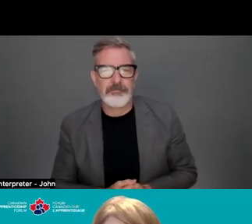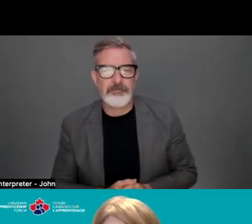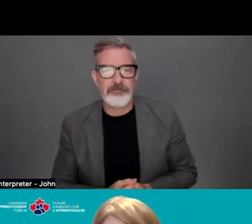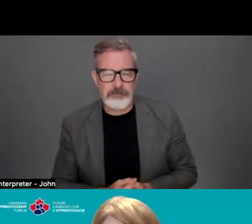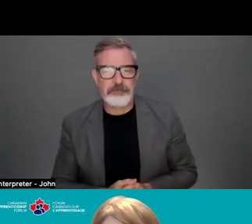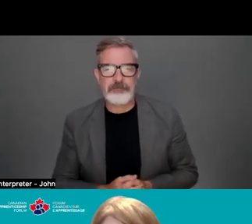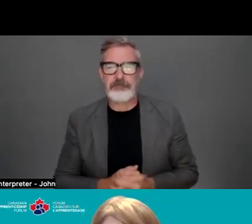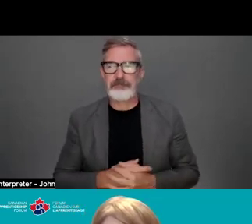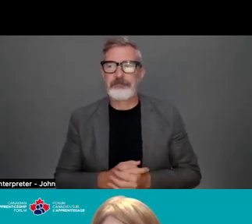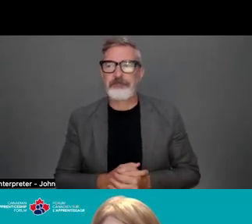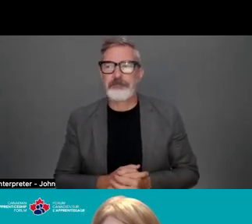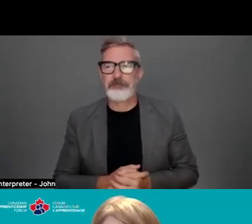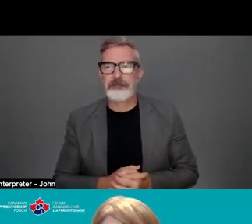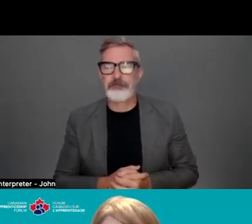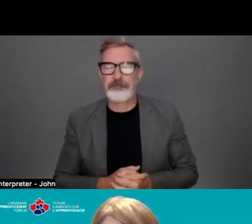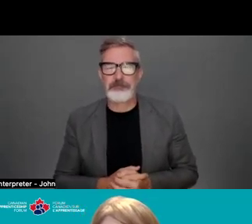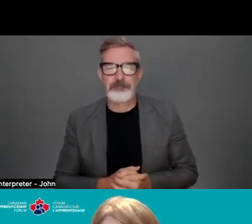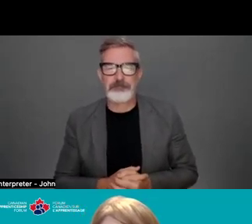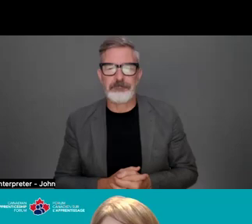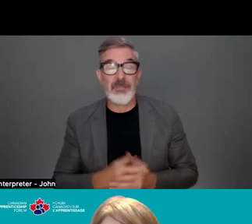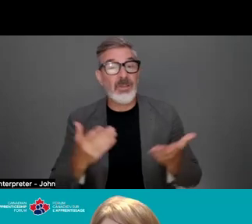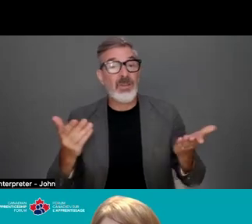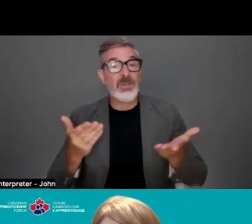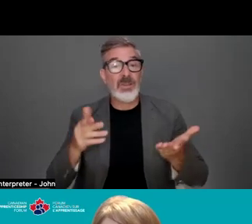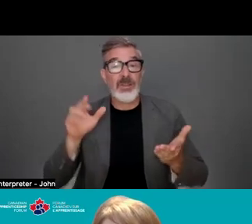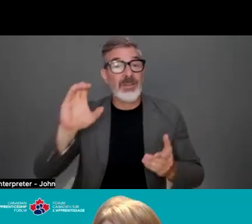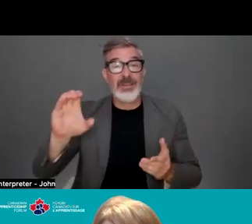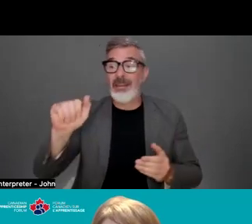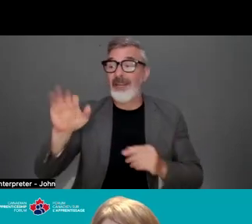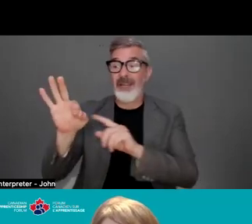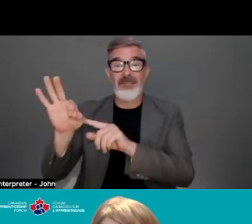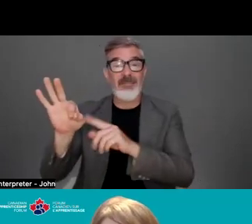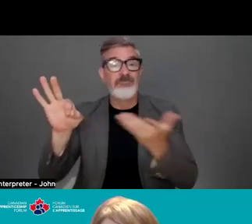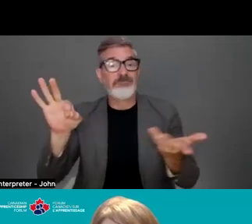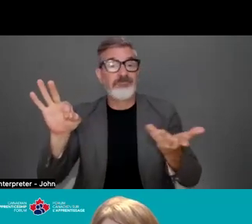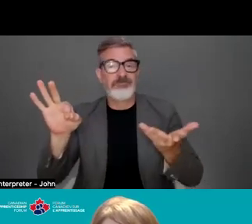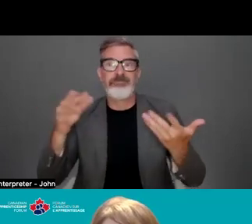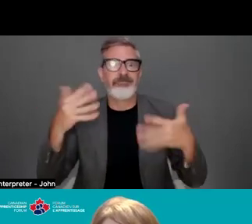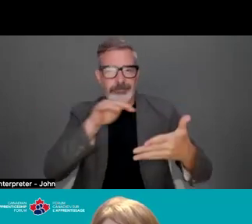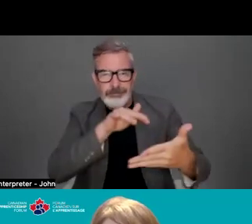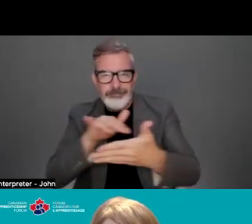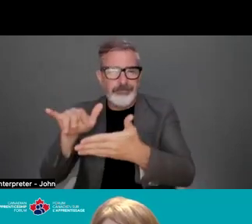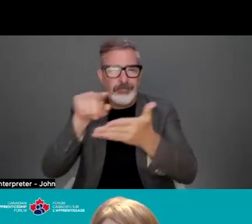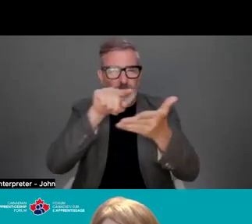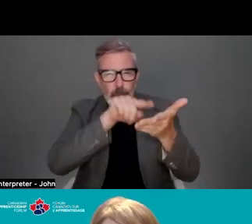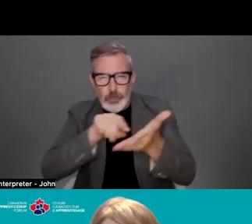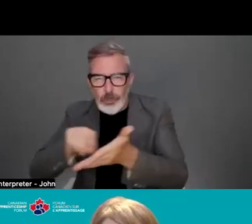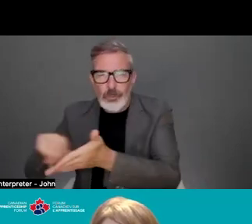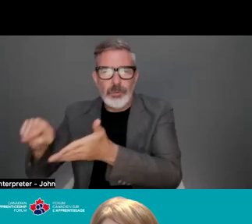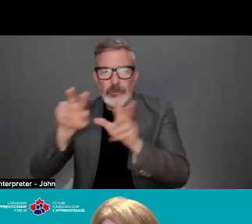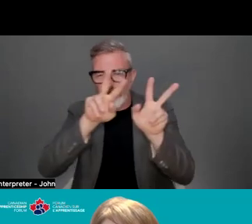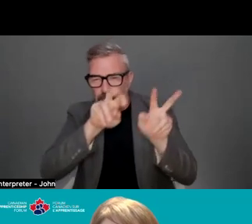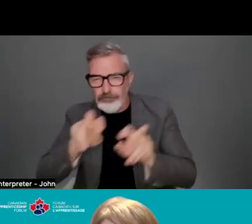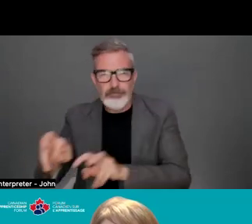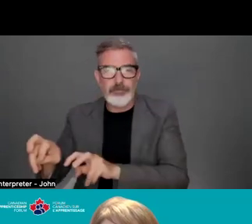So we do a lot of research at the Canadian Apprenticeship Forum, and we have identified that